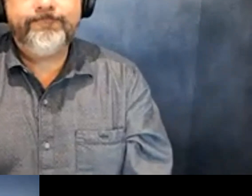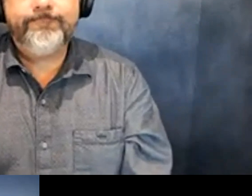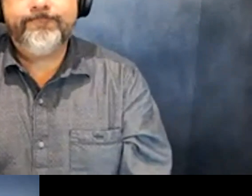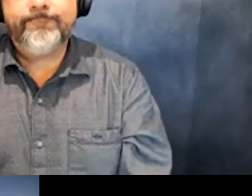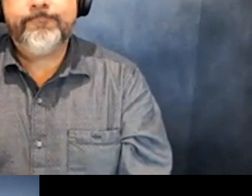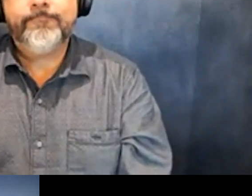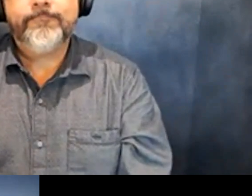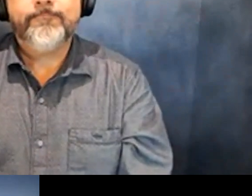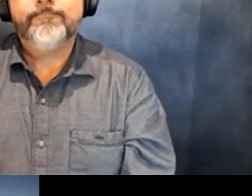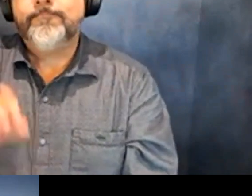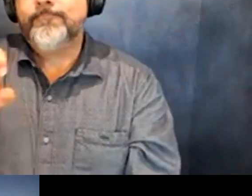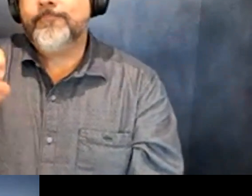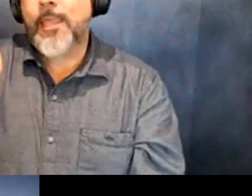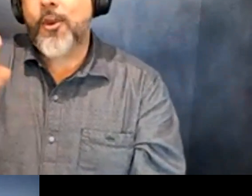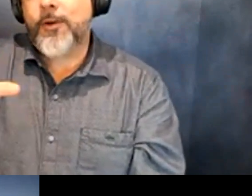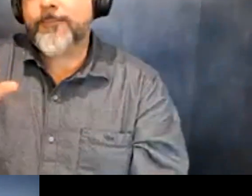Thanks, Patty.